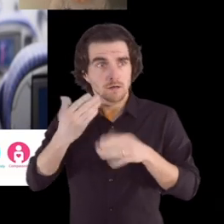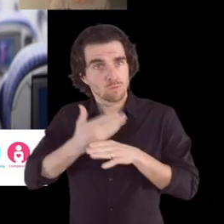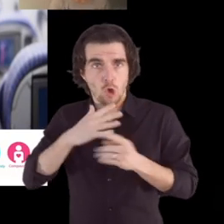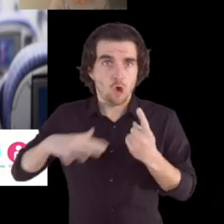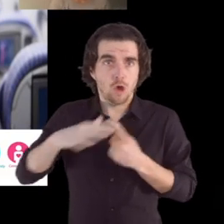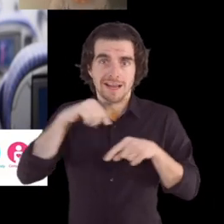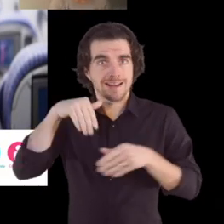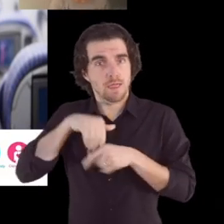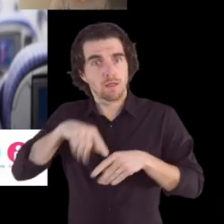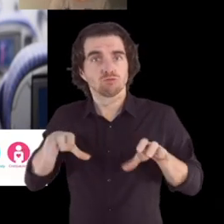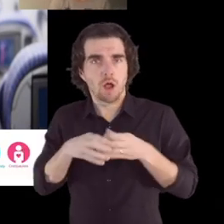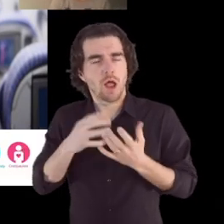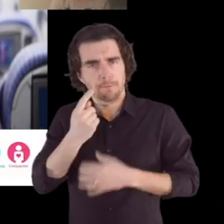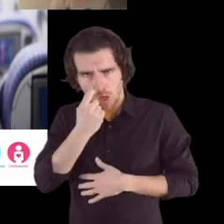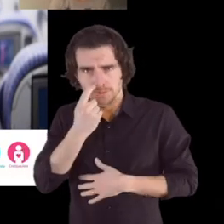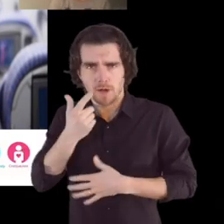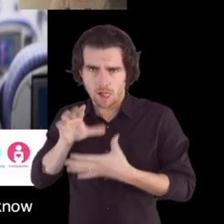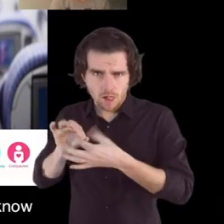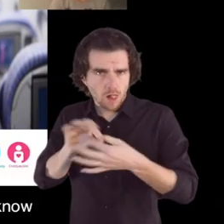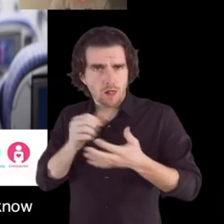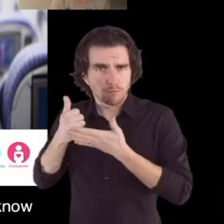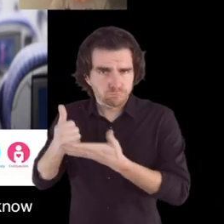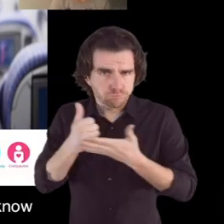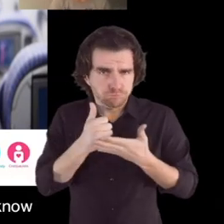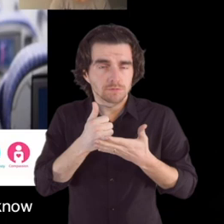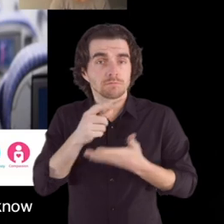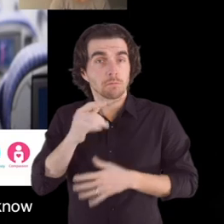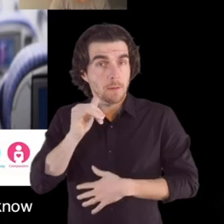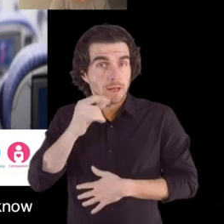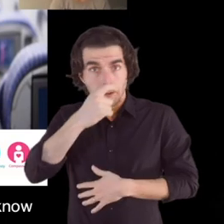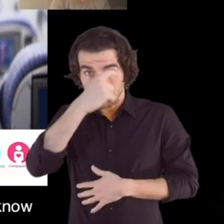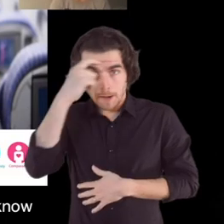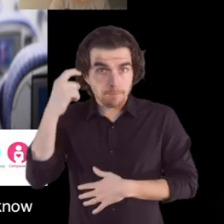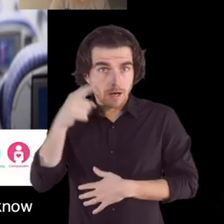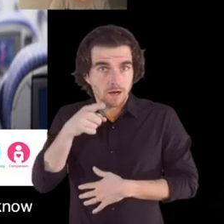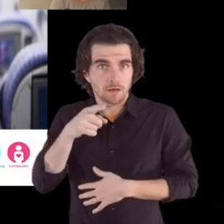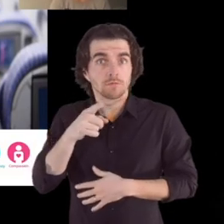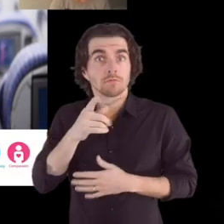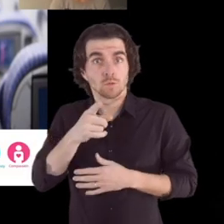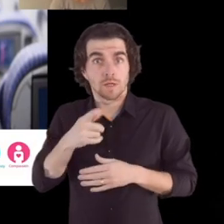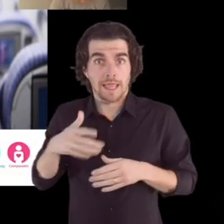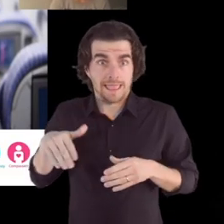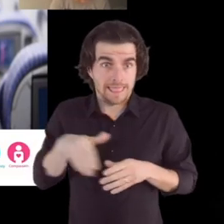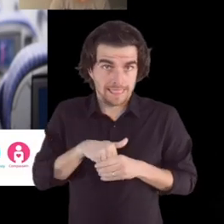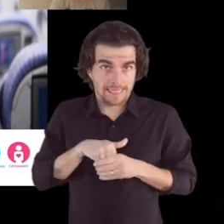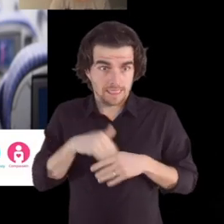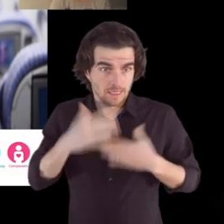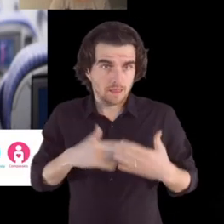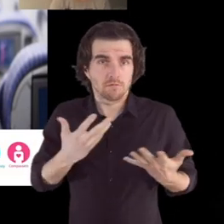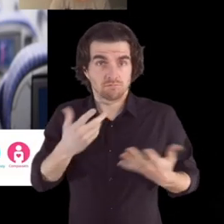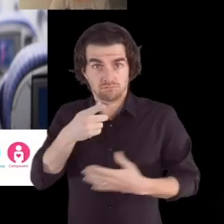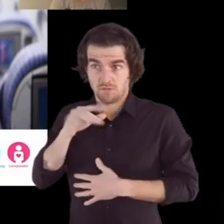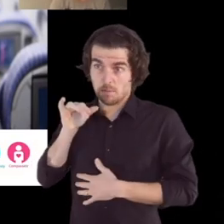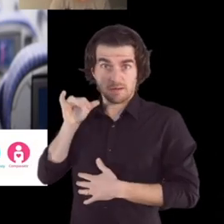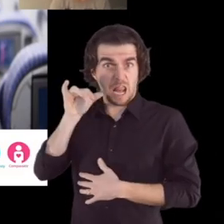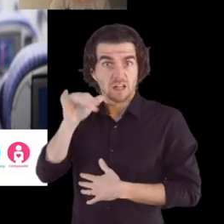trust as possible. And you probably remember that, you know, when you're in an airplane and